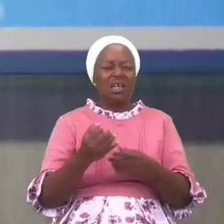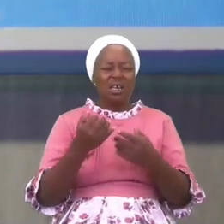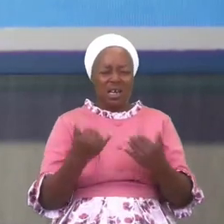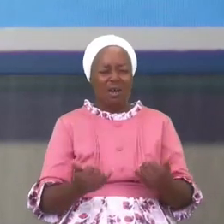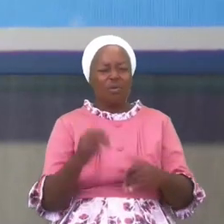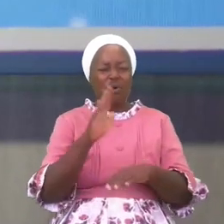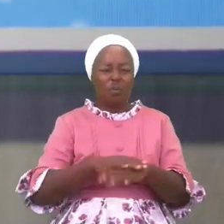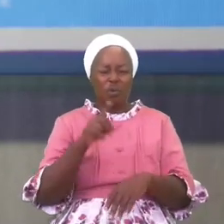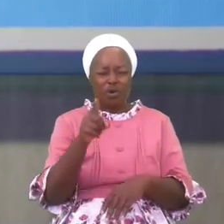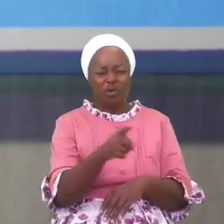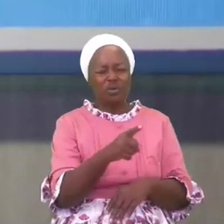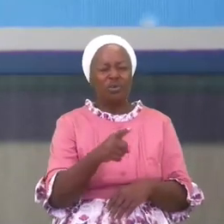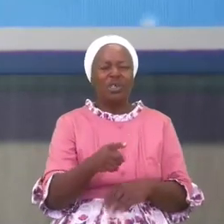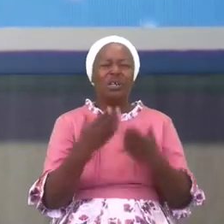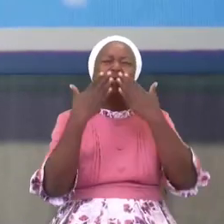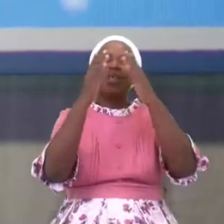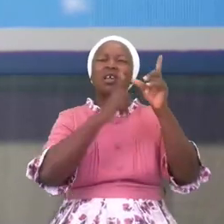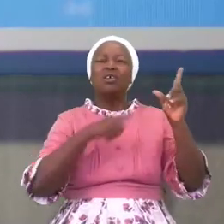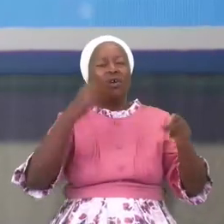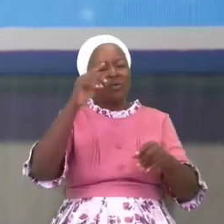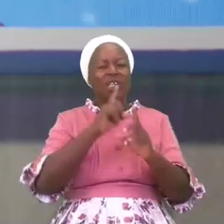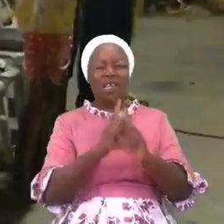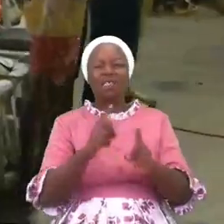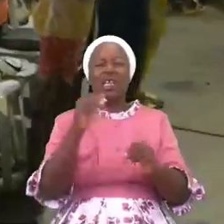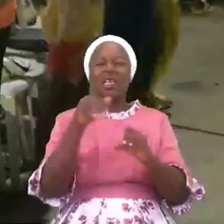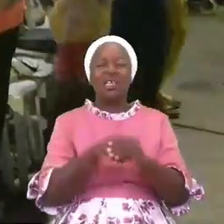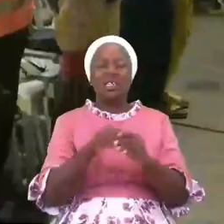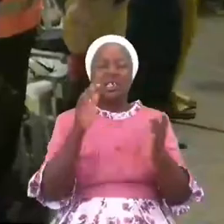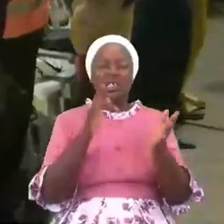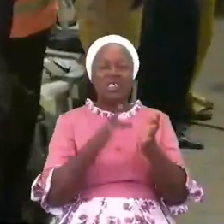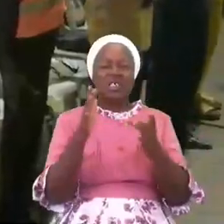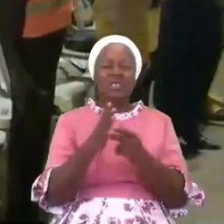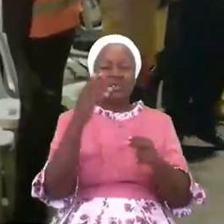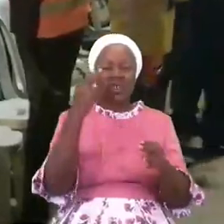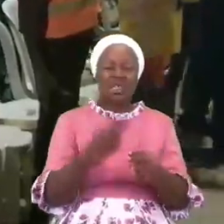In Jesus' name we pray.